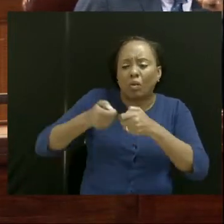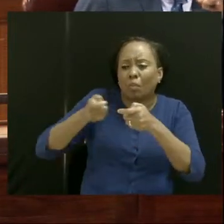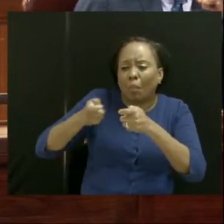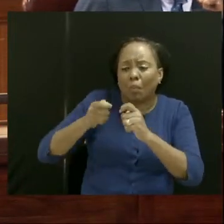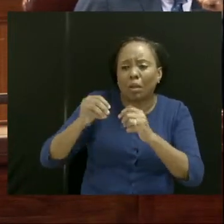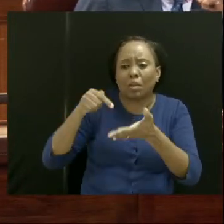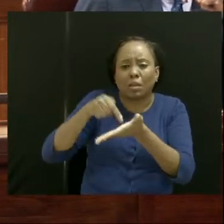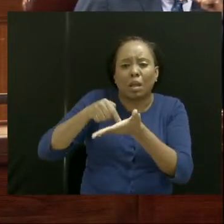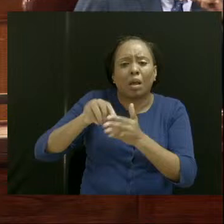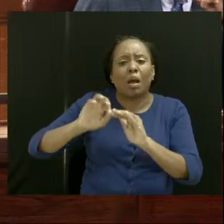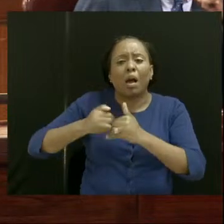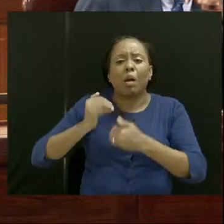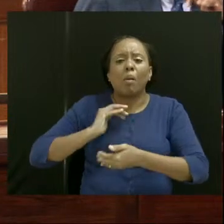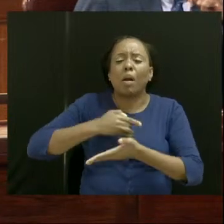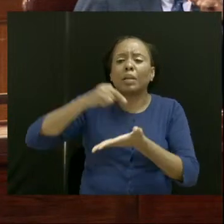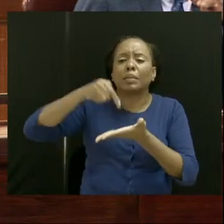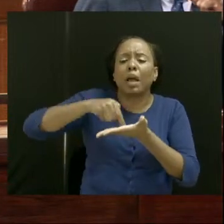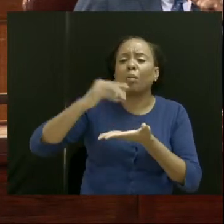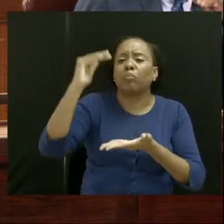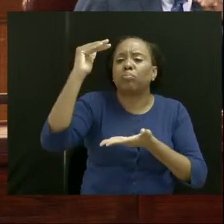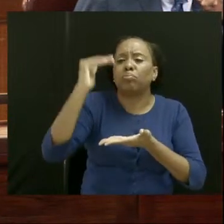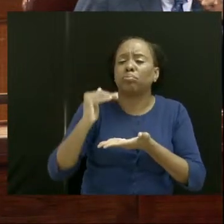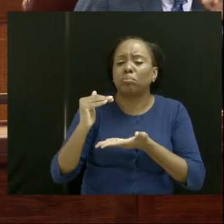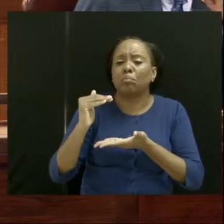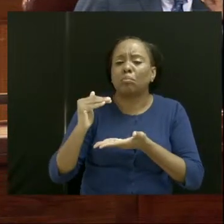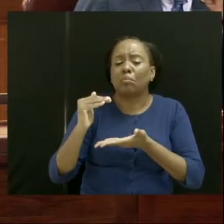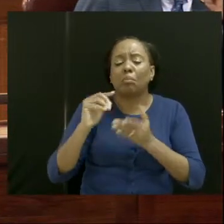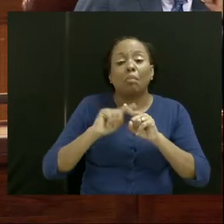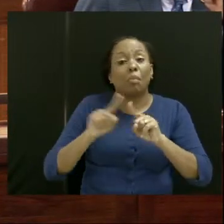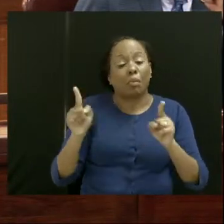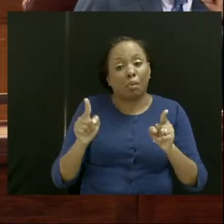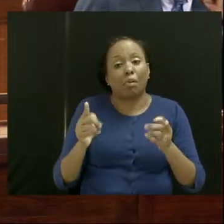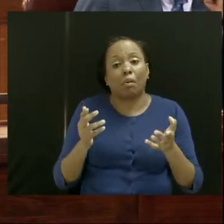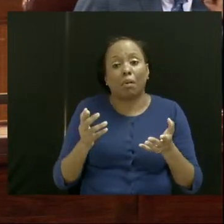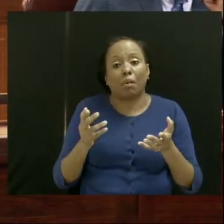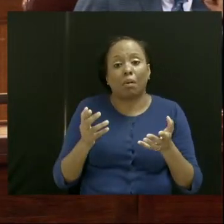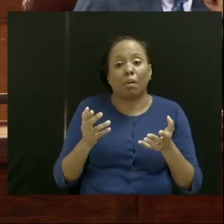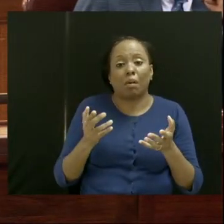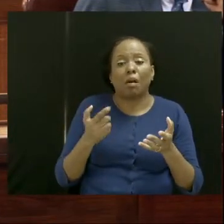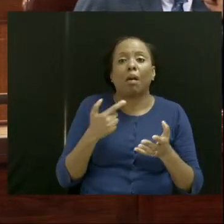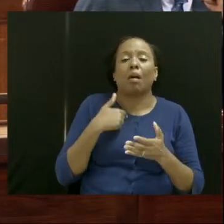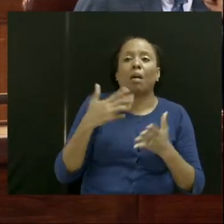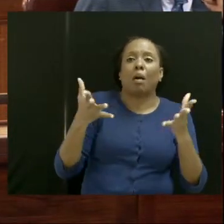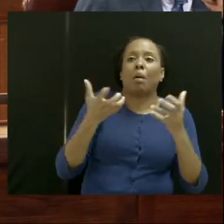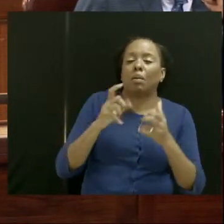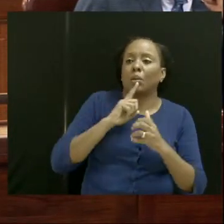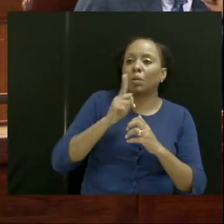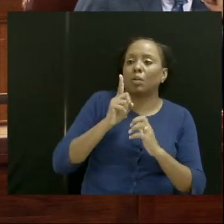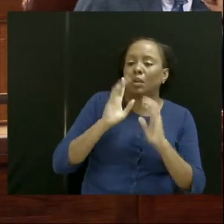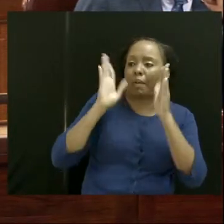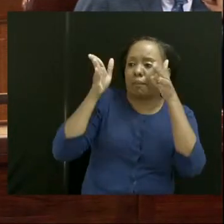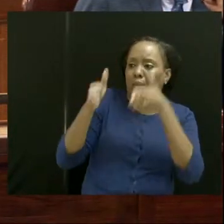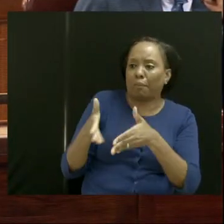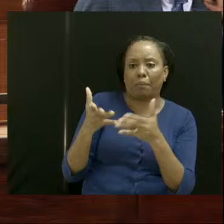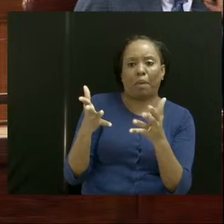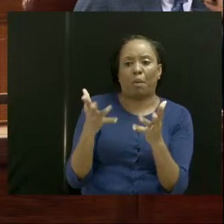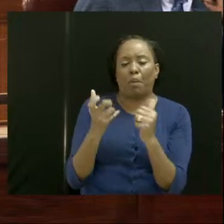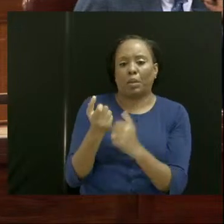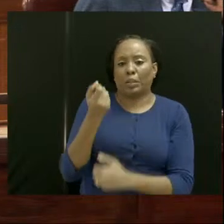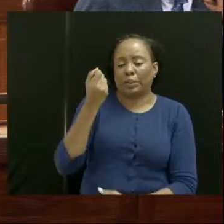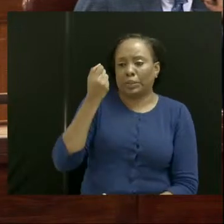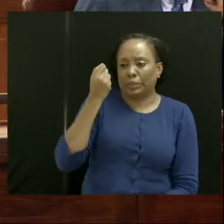specific context. And the context that I want to underscore is